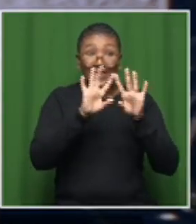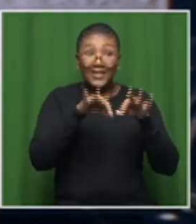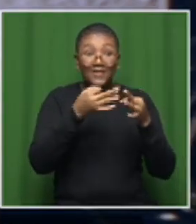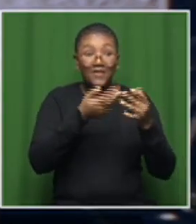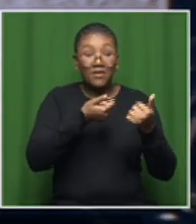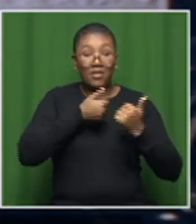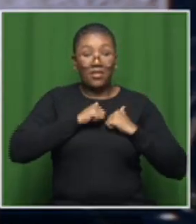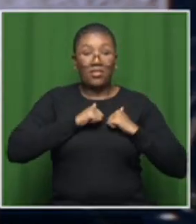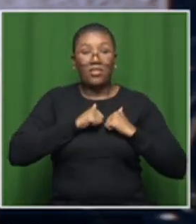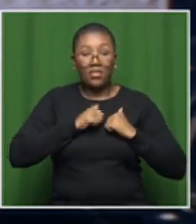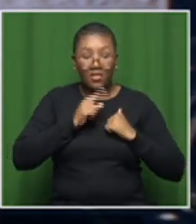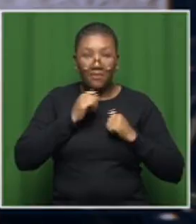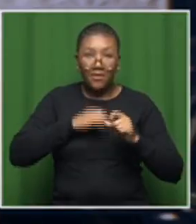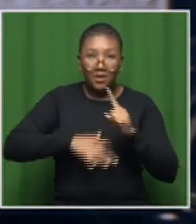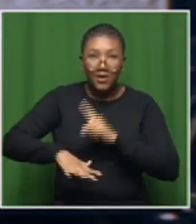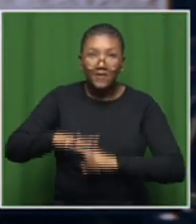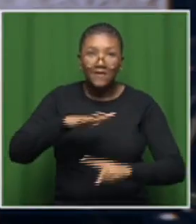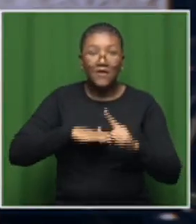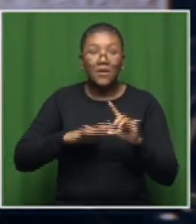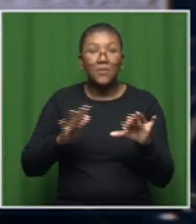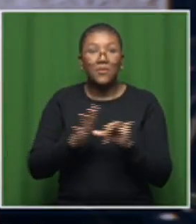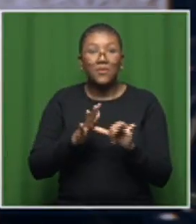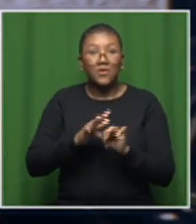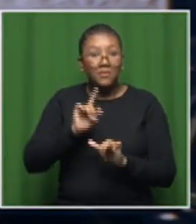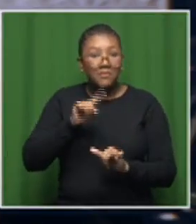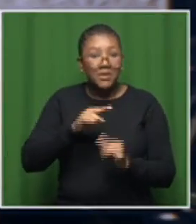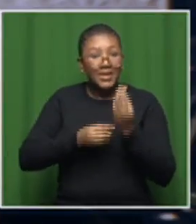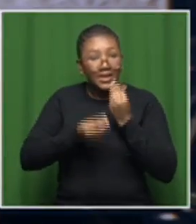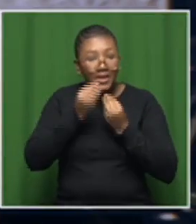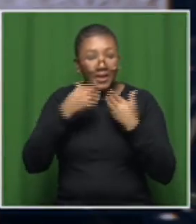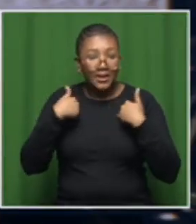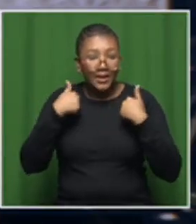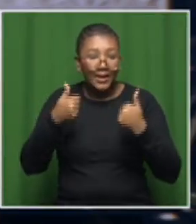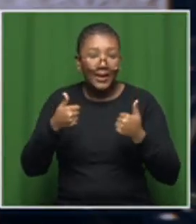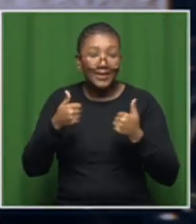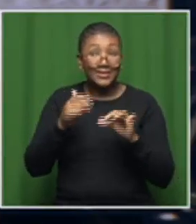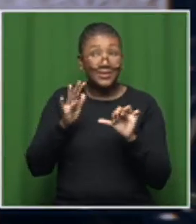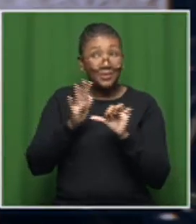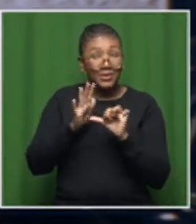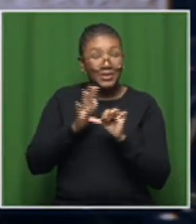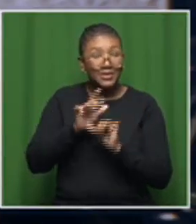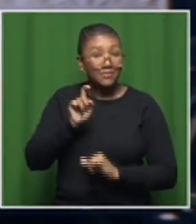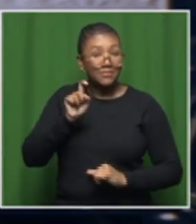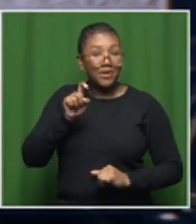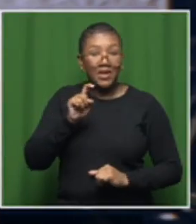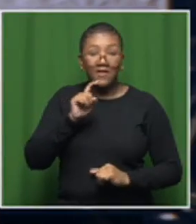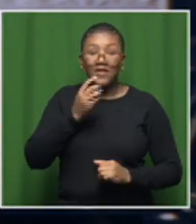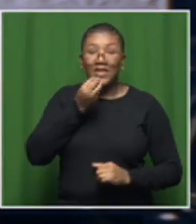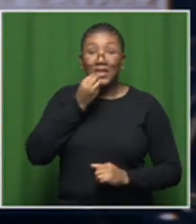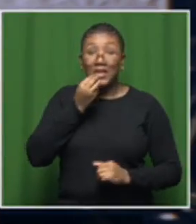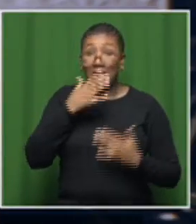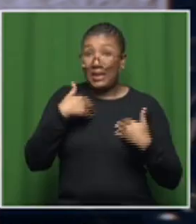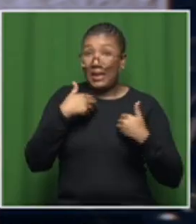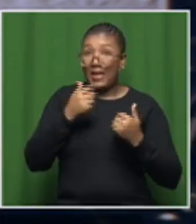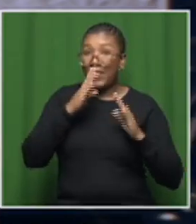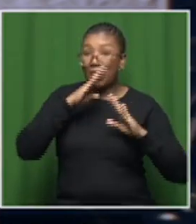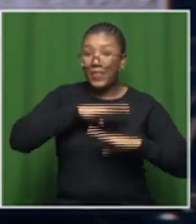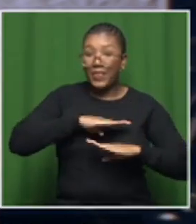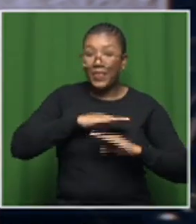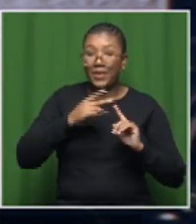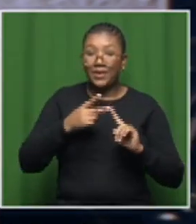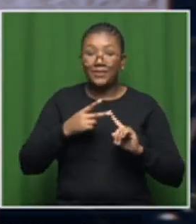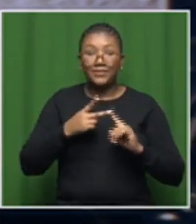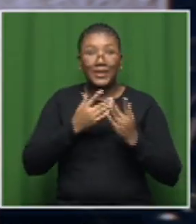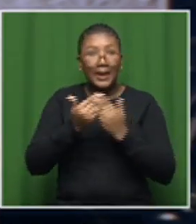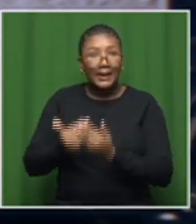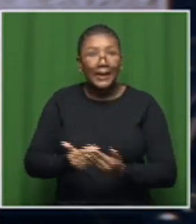influenced by your environment. So it's the whole nature-nurture debate. And essentially, if you are not eating healthy food and you are not being well